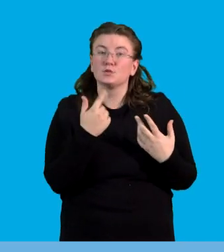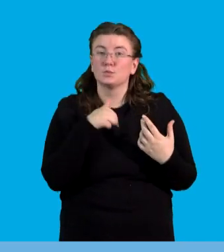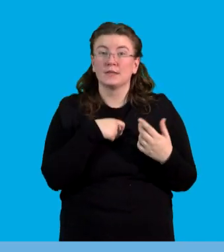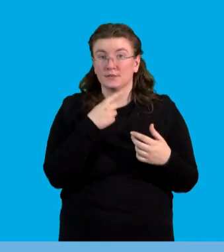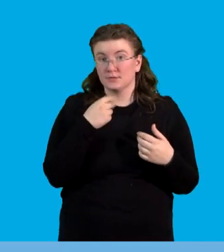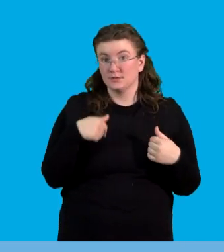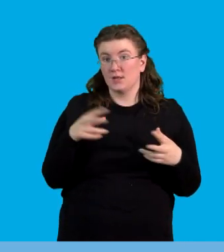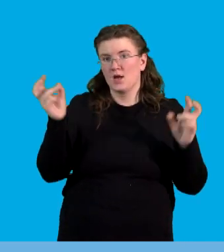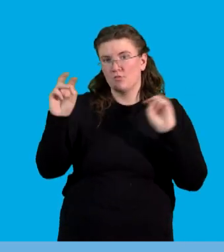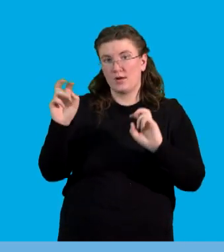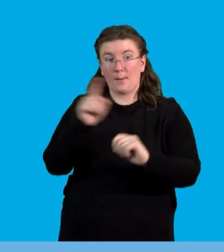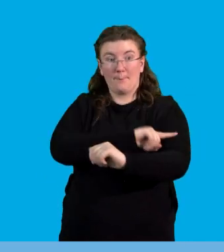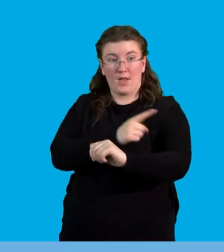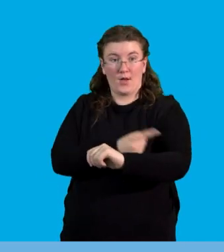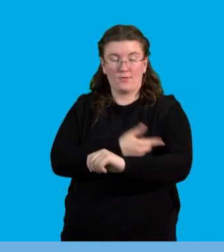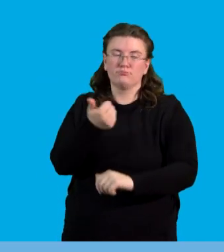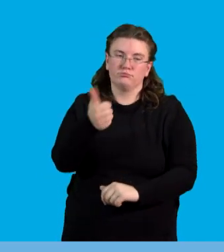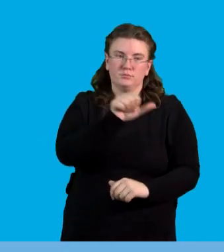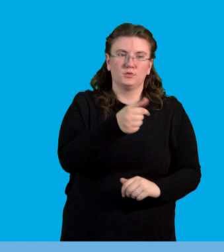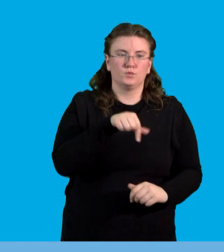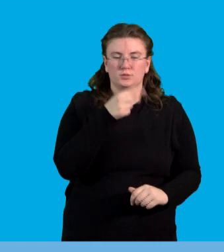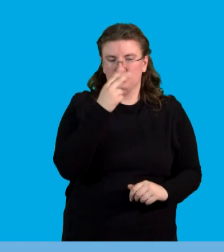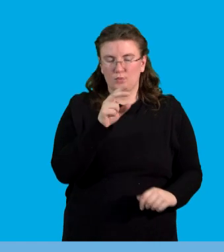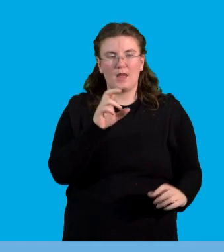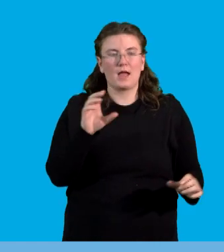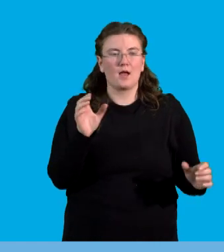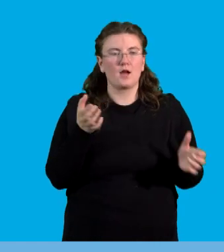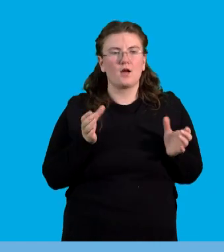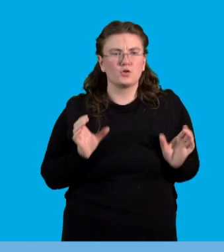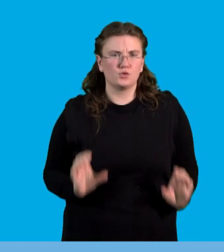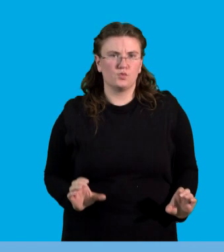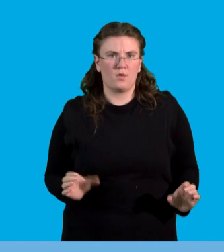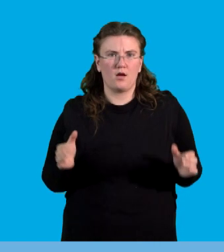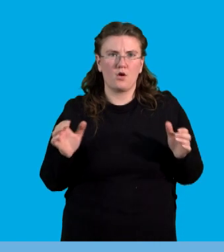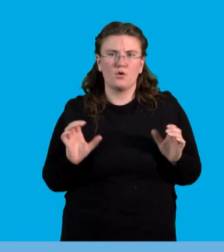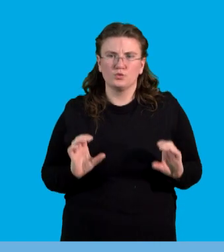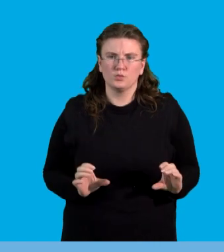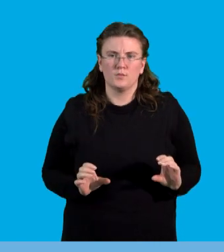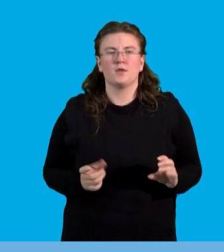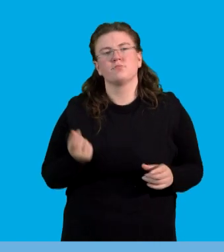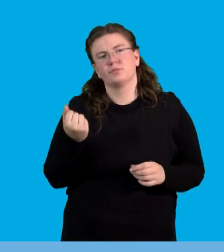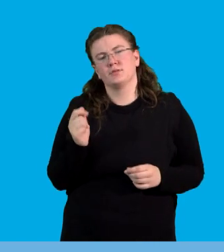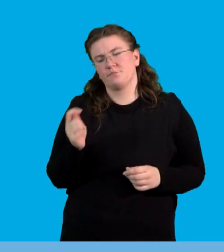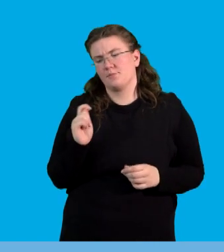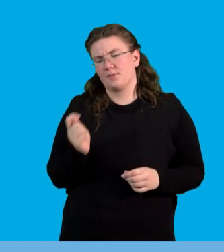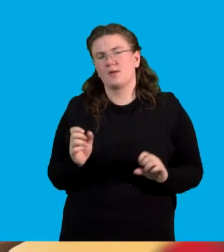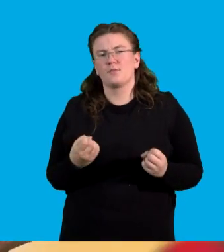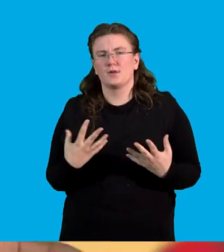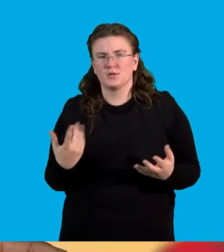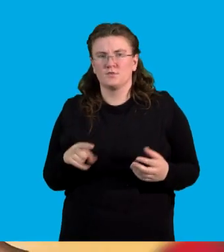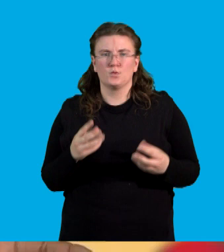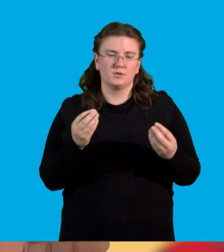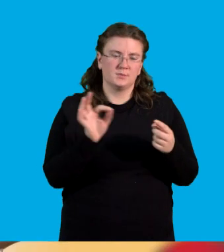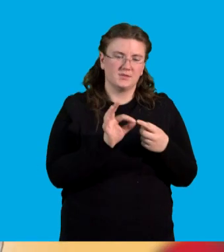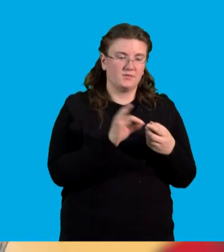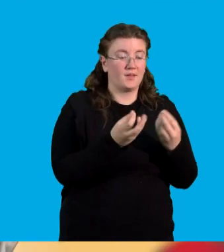electrical power, and we further went on to look at the consumer cost to calculate how much it is going to cost you to use a certain